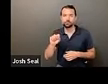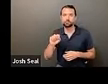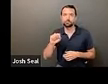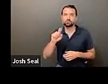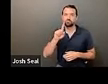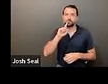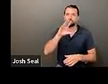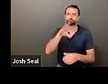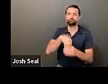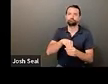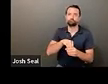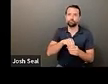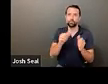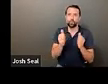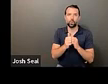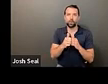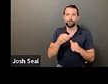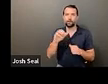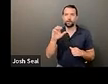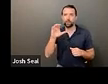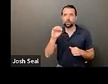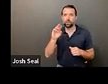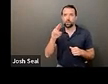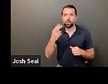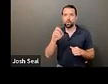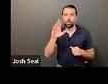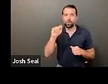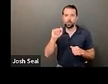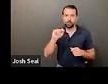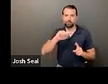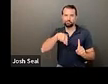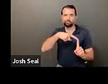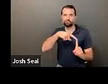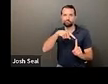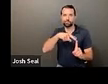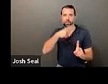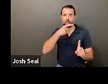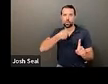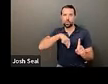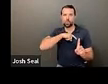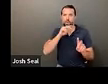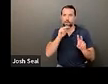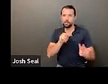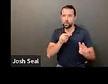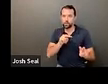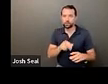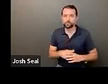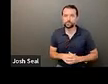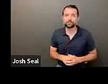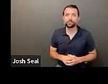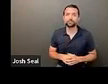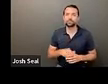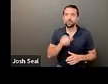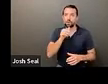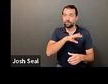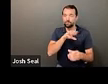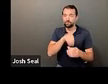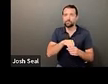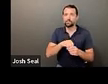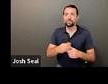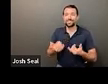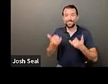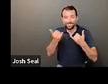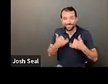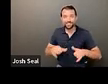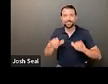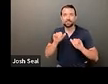what we're looking at, because I think it is best practice for you to always be sort of on top of if there are changes in the field or